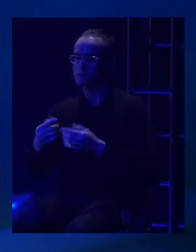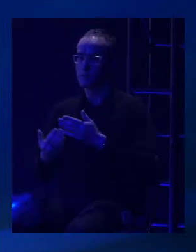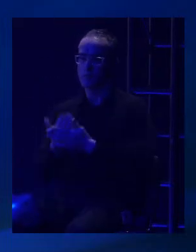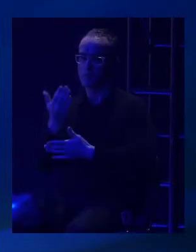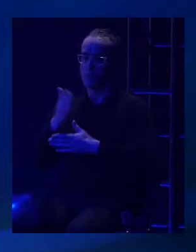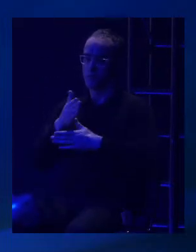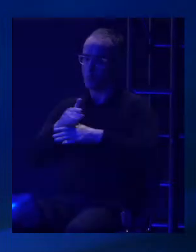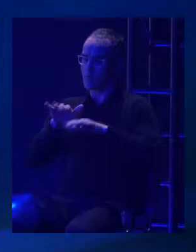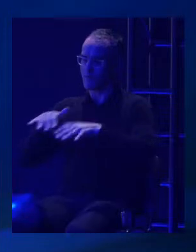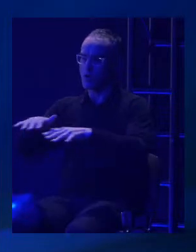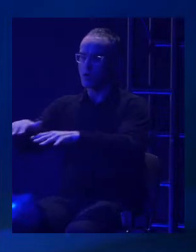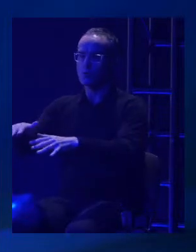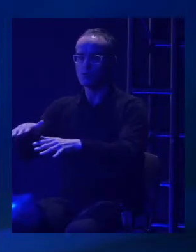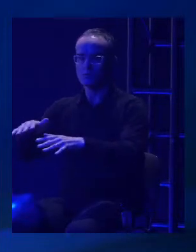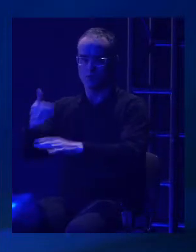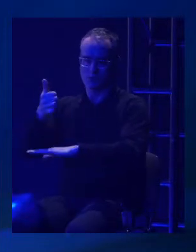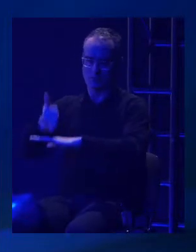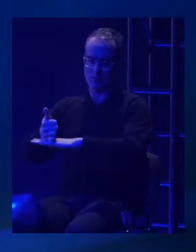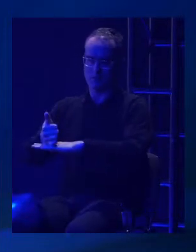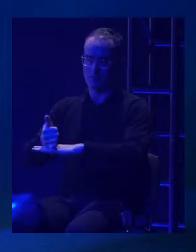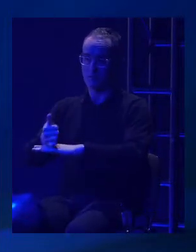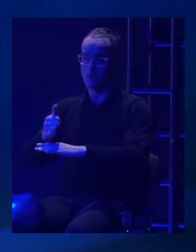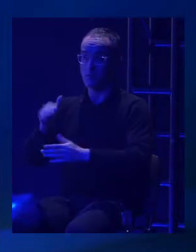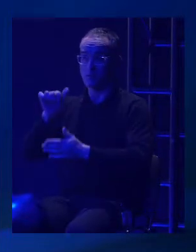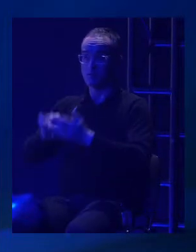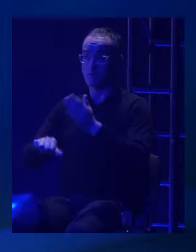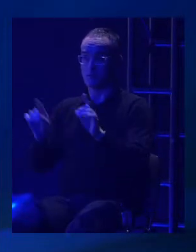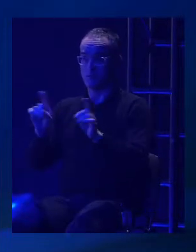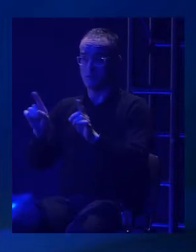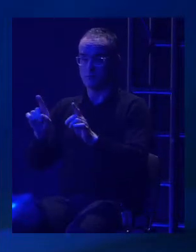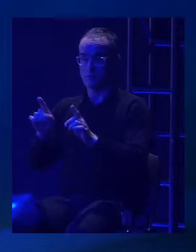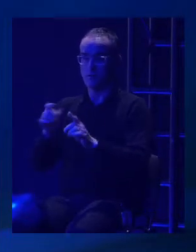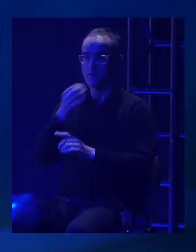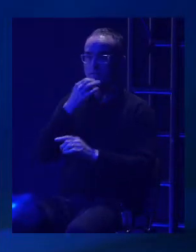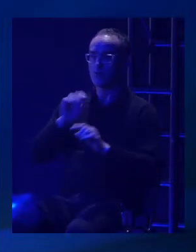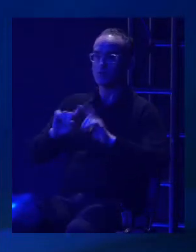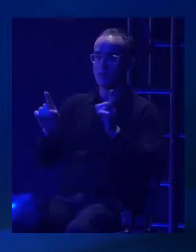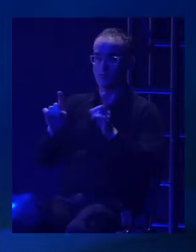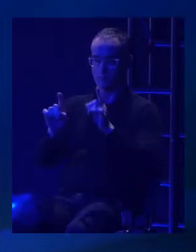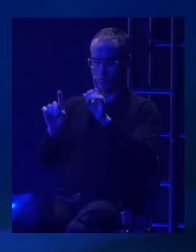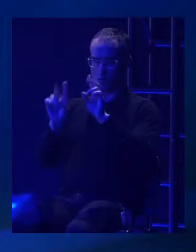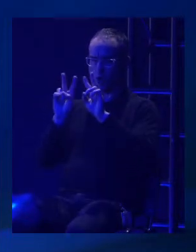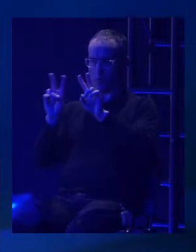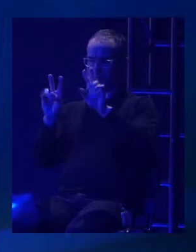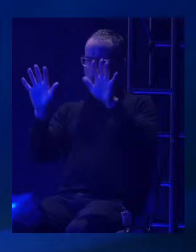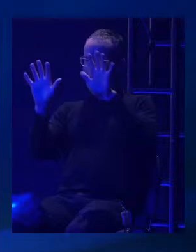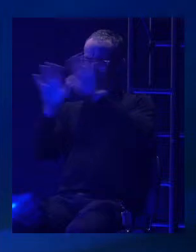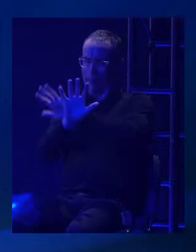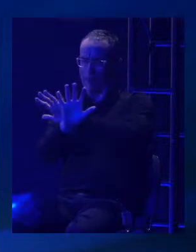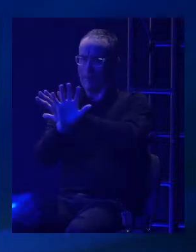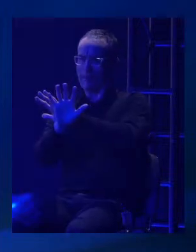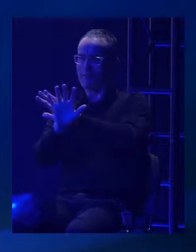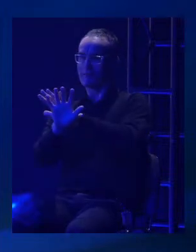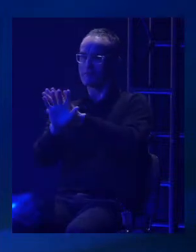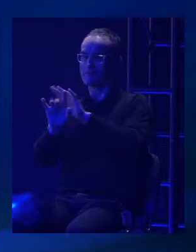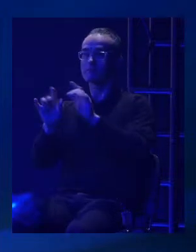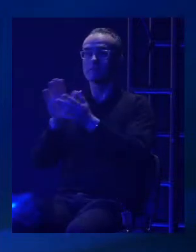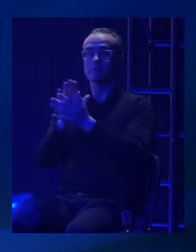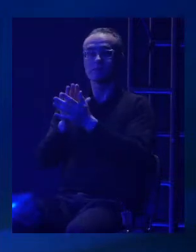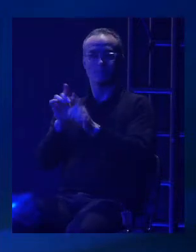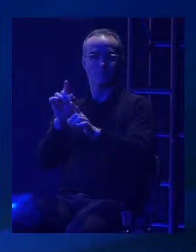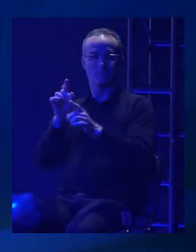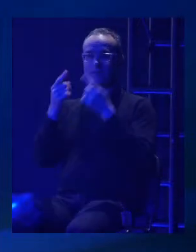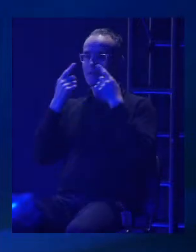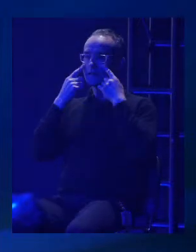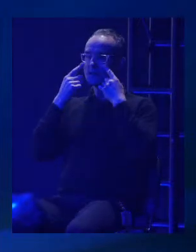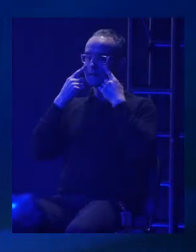set. So we'll start basically by having a little look at a couple of optical illusions which make a really good point that our eyes are